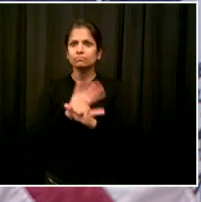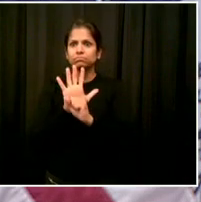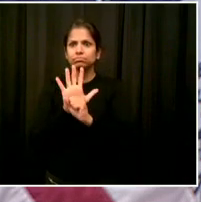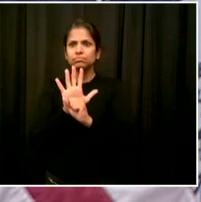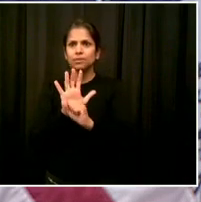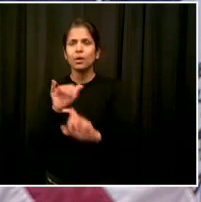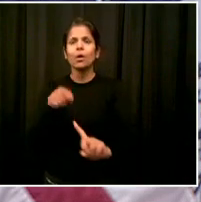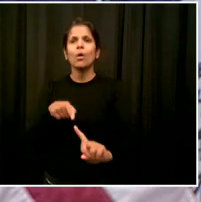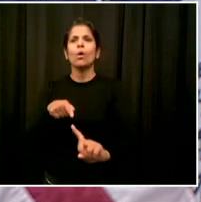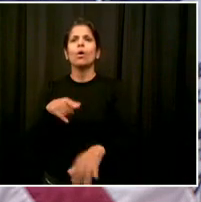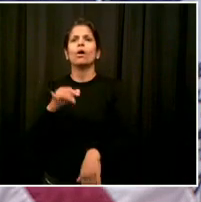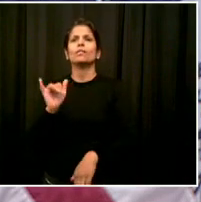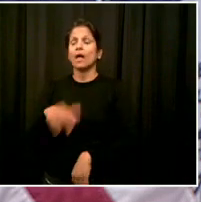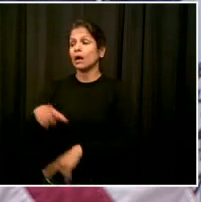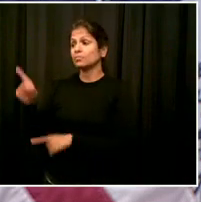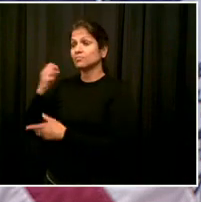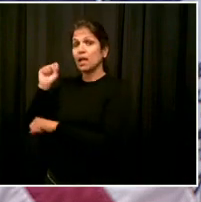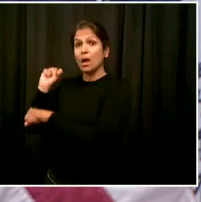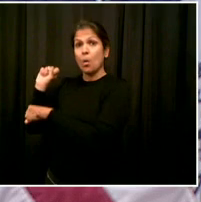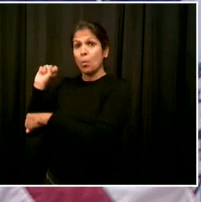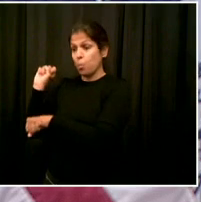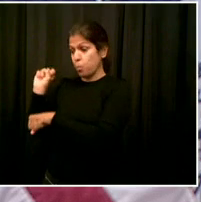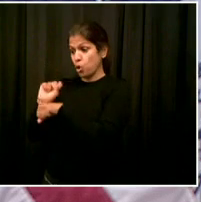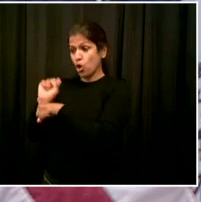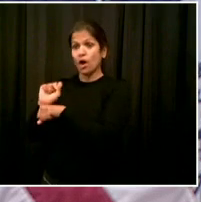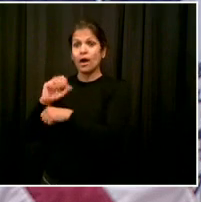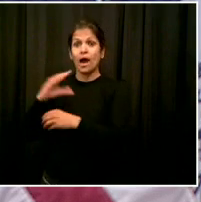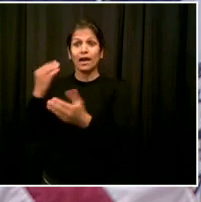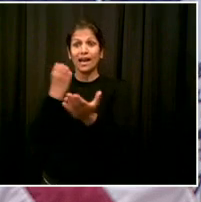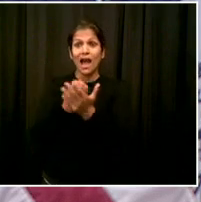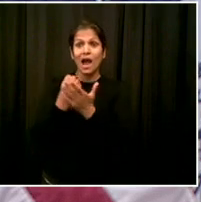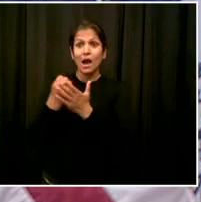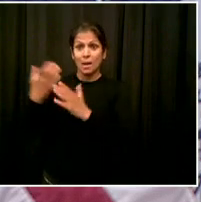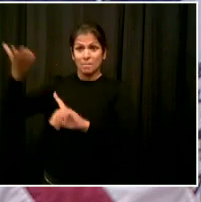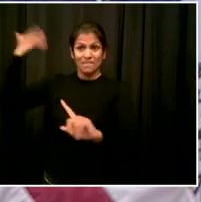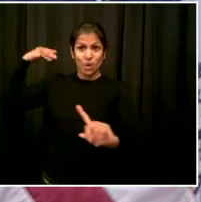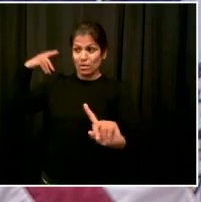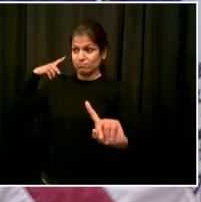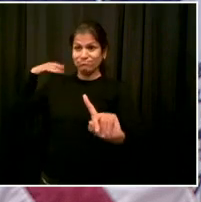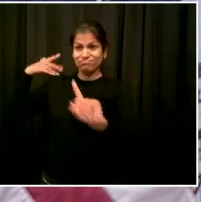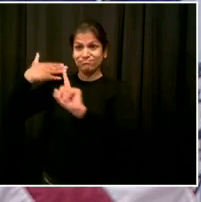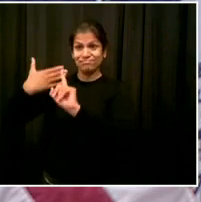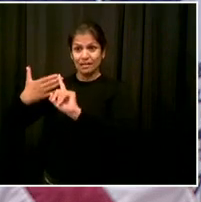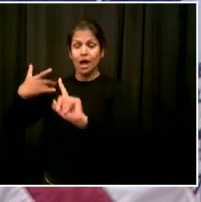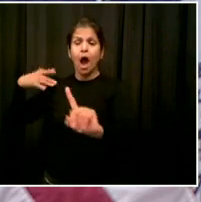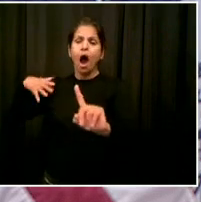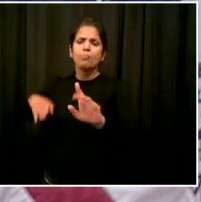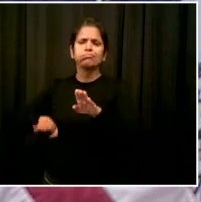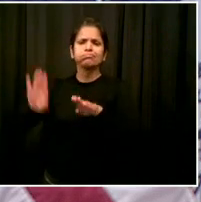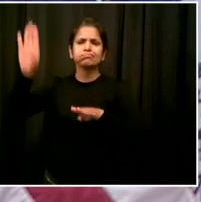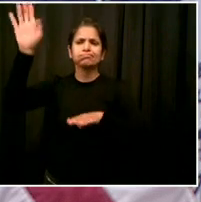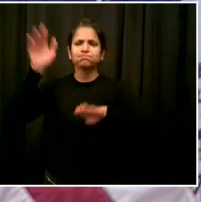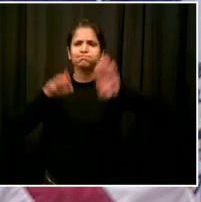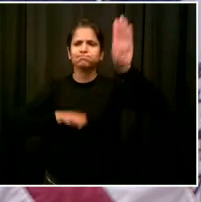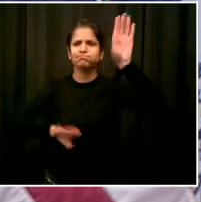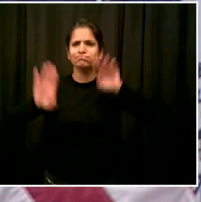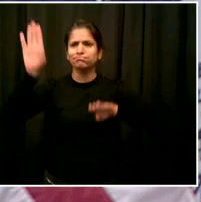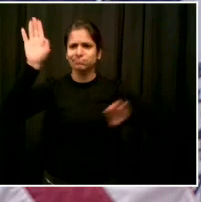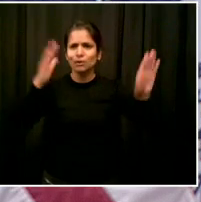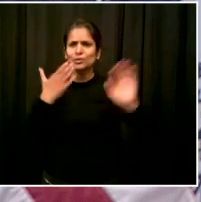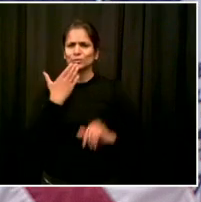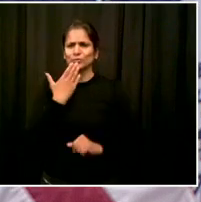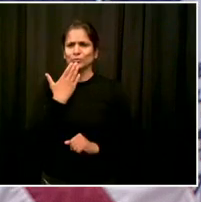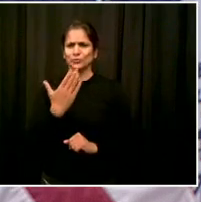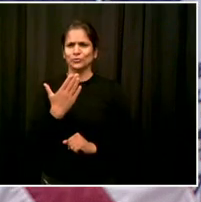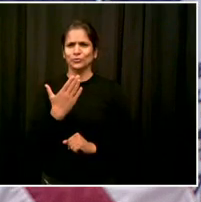that people are making here, 67 million tourists a year. None of that can be forgotten. That was not even 6 months ago.